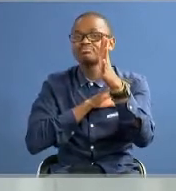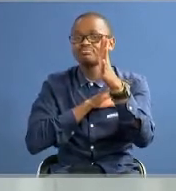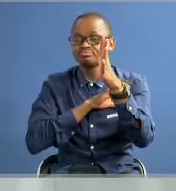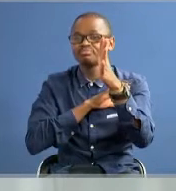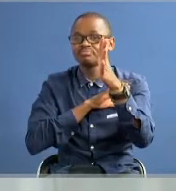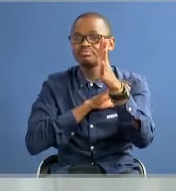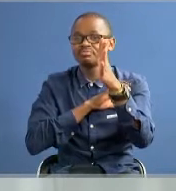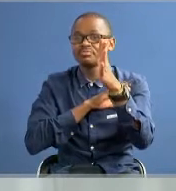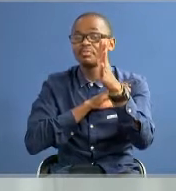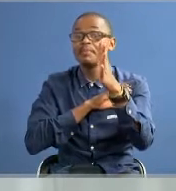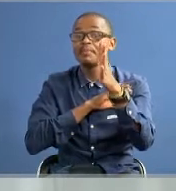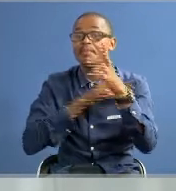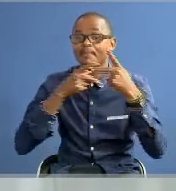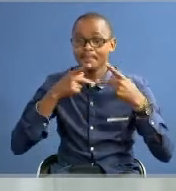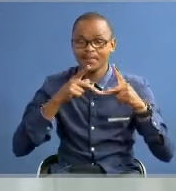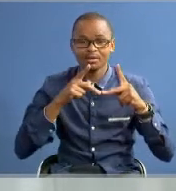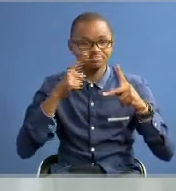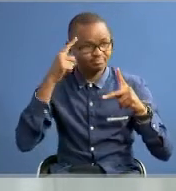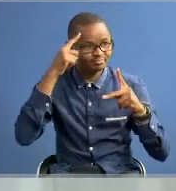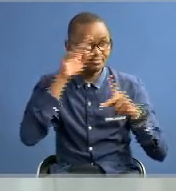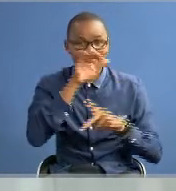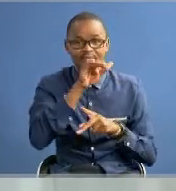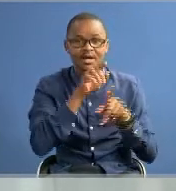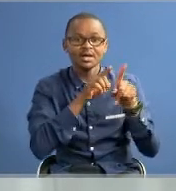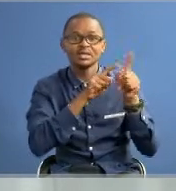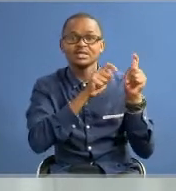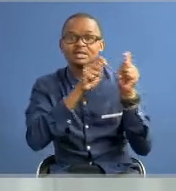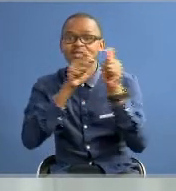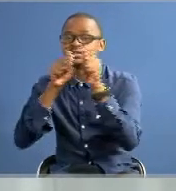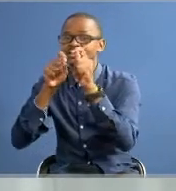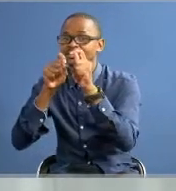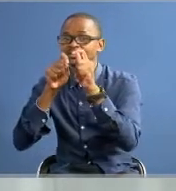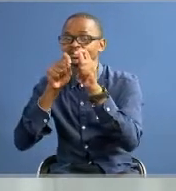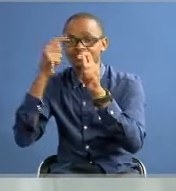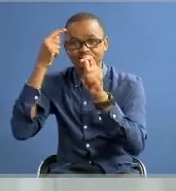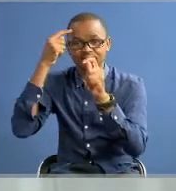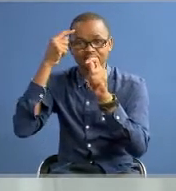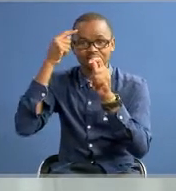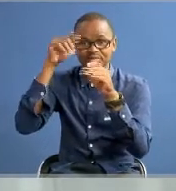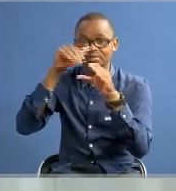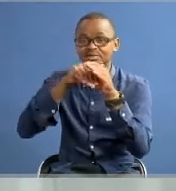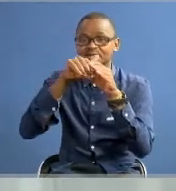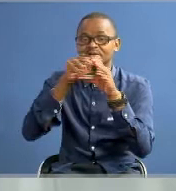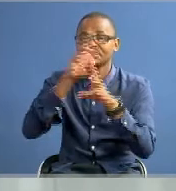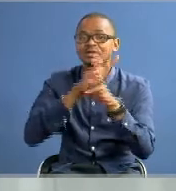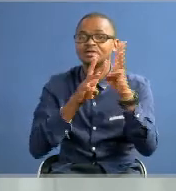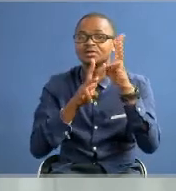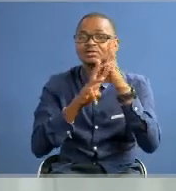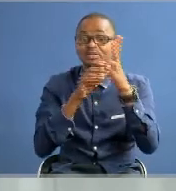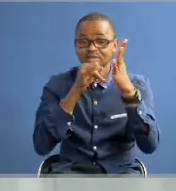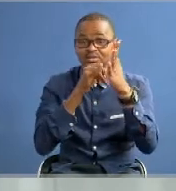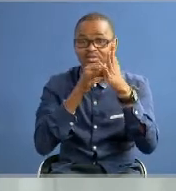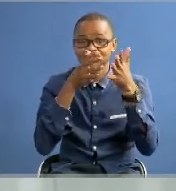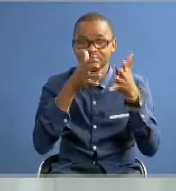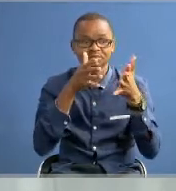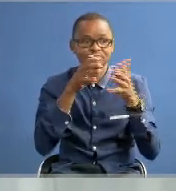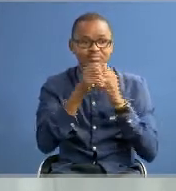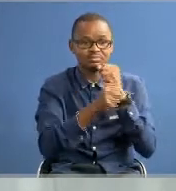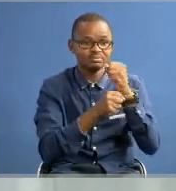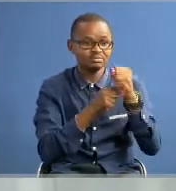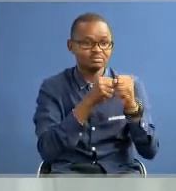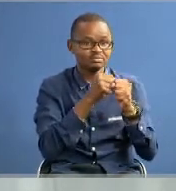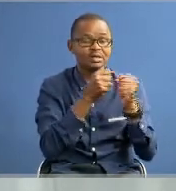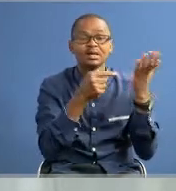worlds, mankind has been fascinated by transferring the sensory perception into this world. It is in the recent years